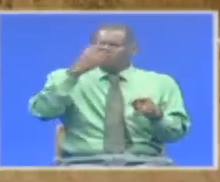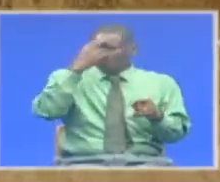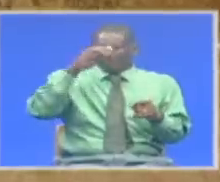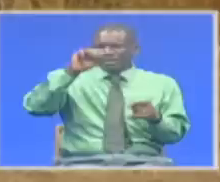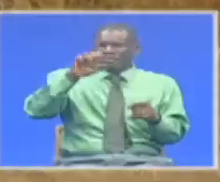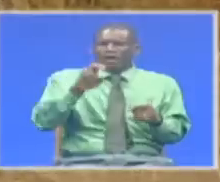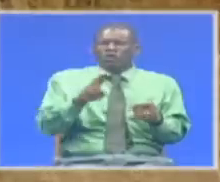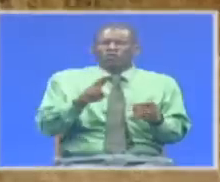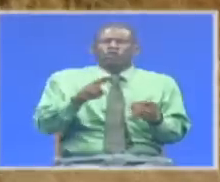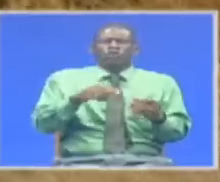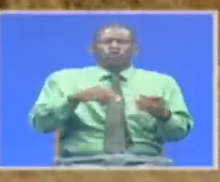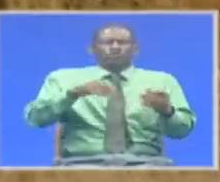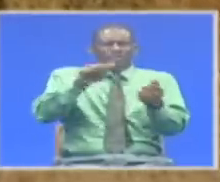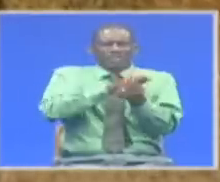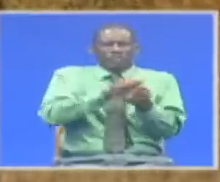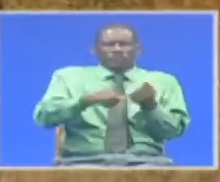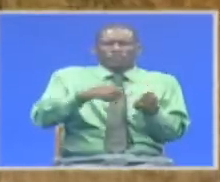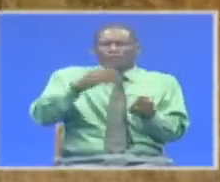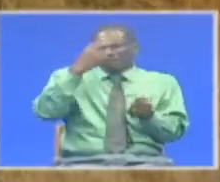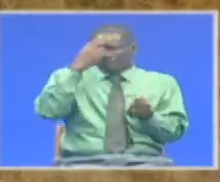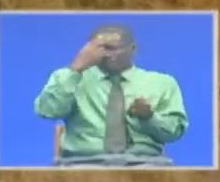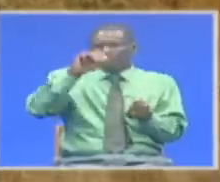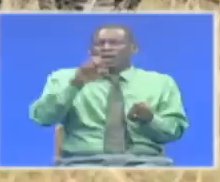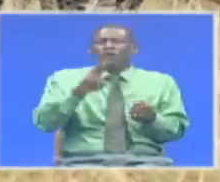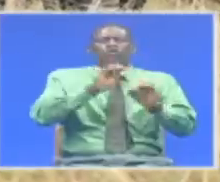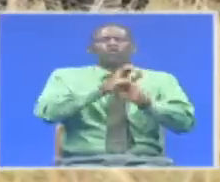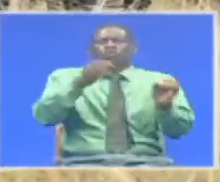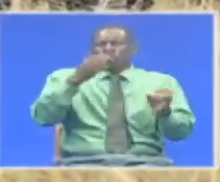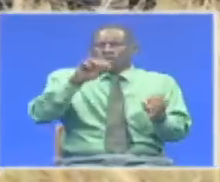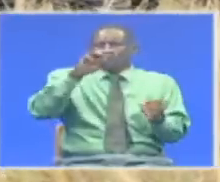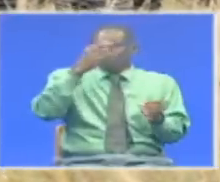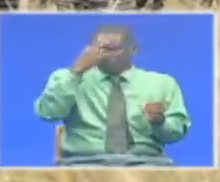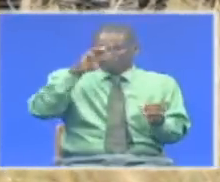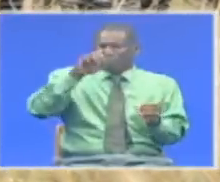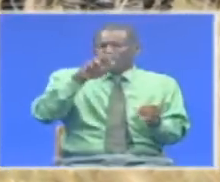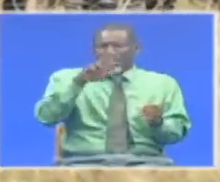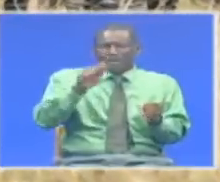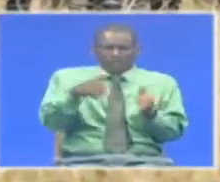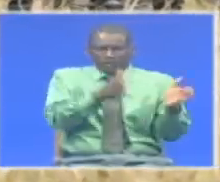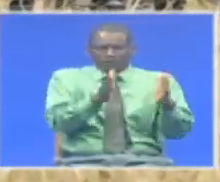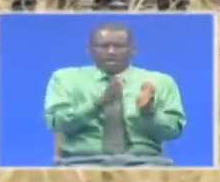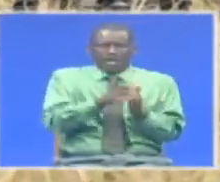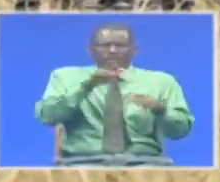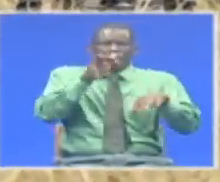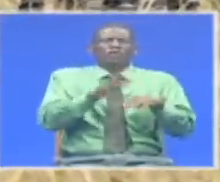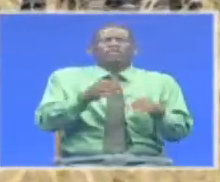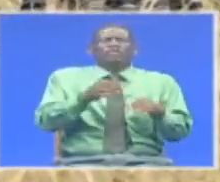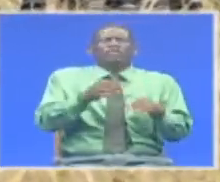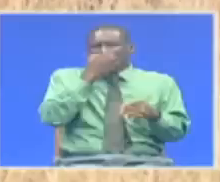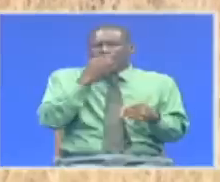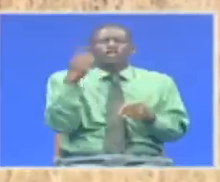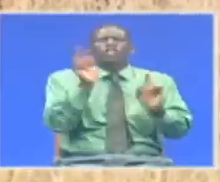You mess up with the Masai Mau, there's no Masai Mara. There's no Masai Mara, there's no tourism. It's even going to affect Tanzania, not just